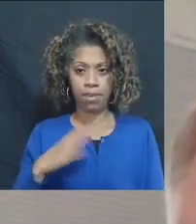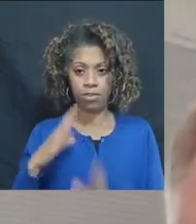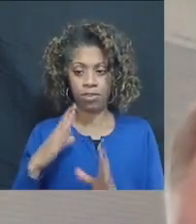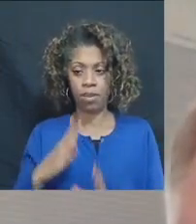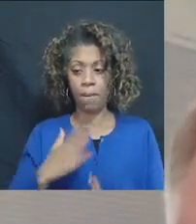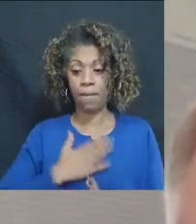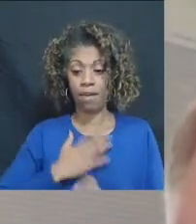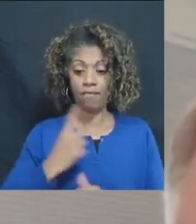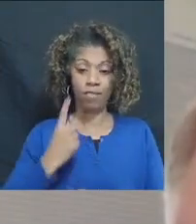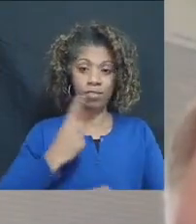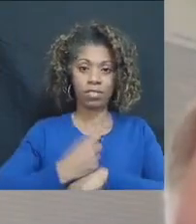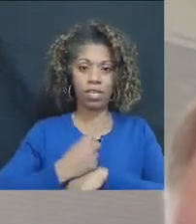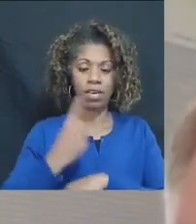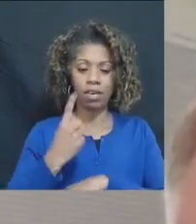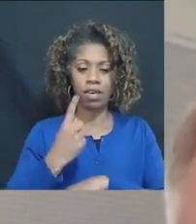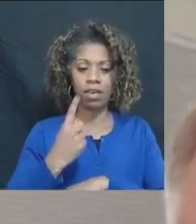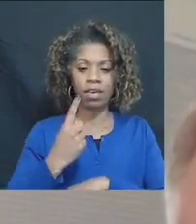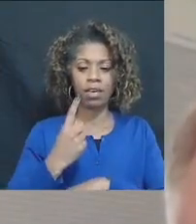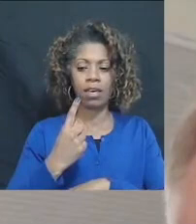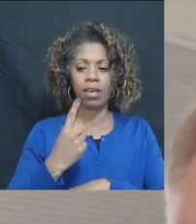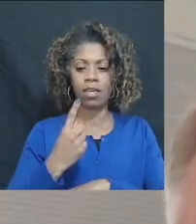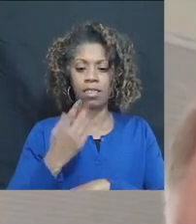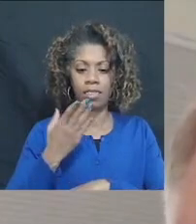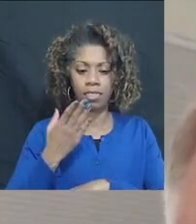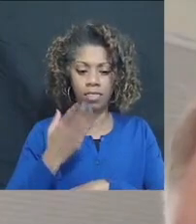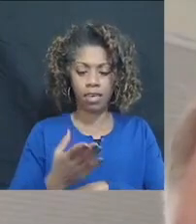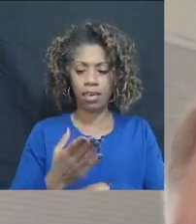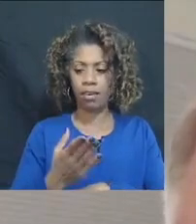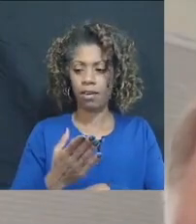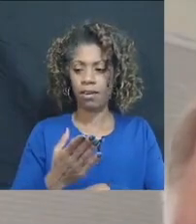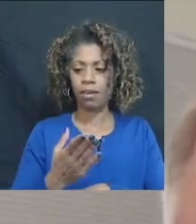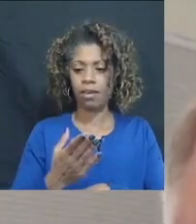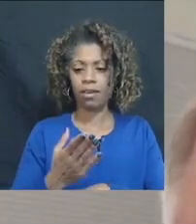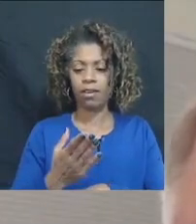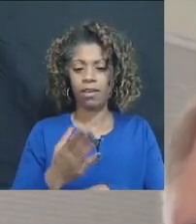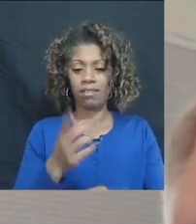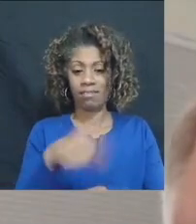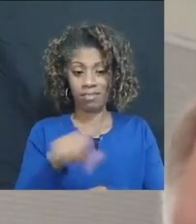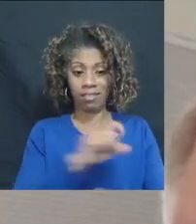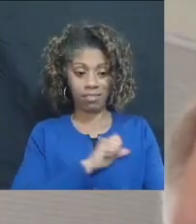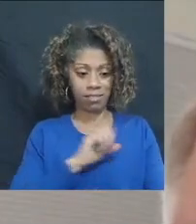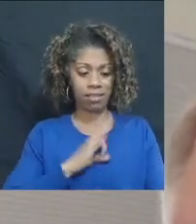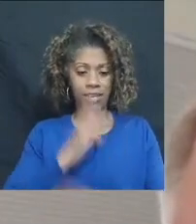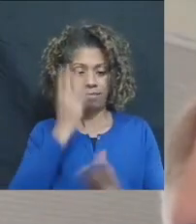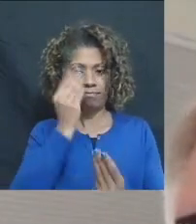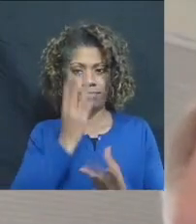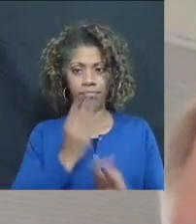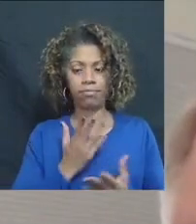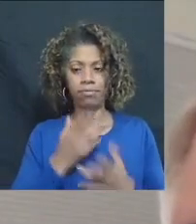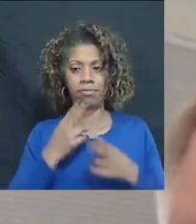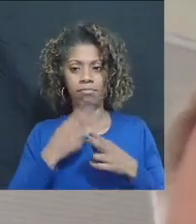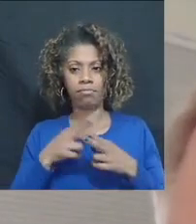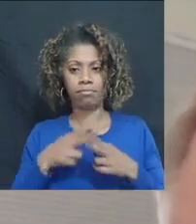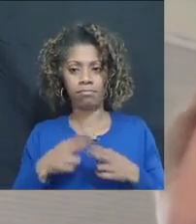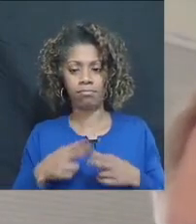being briefed by the staff about how the nation was undergoing pandemic preparedness planning